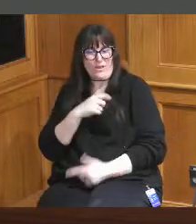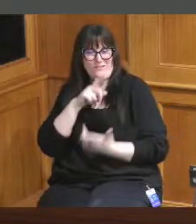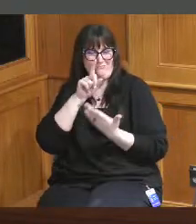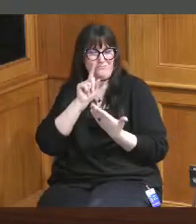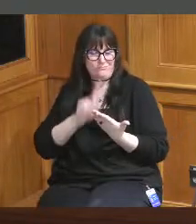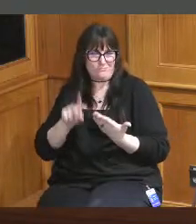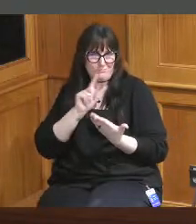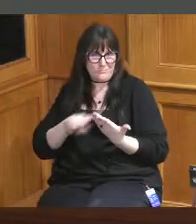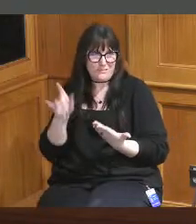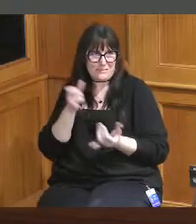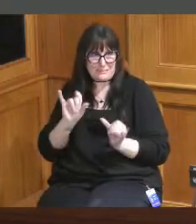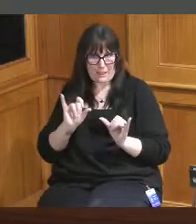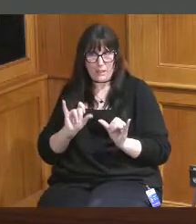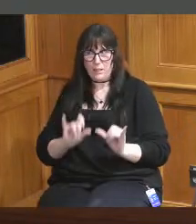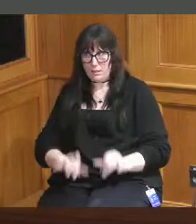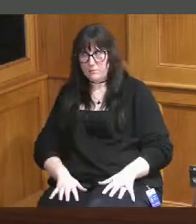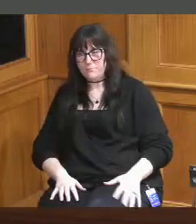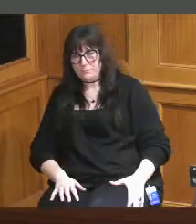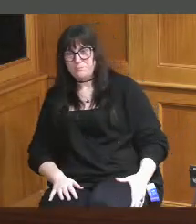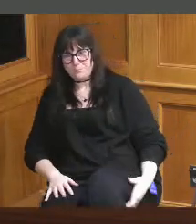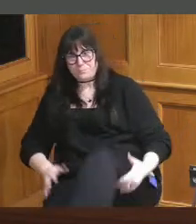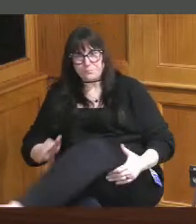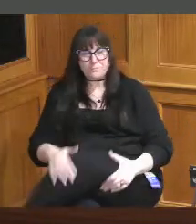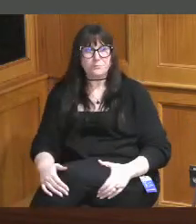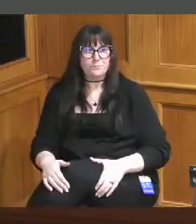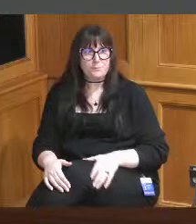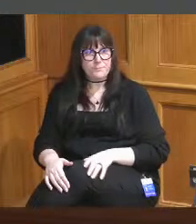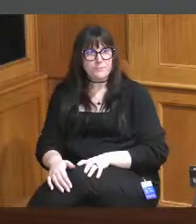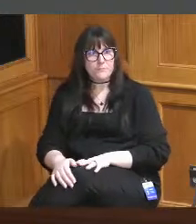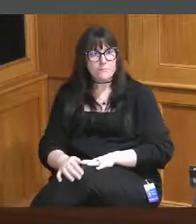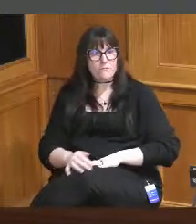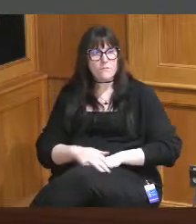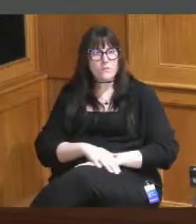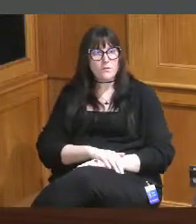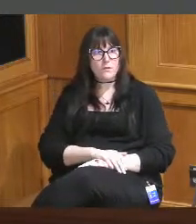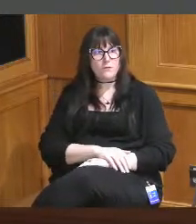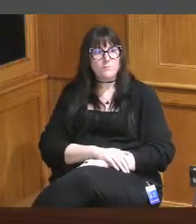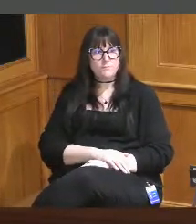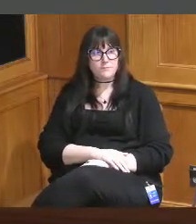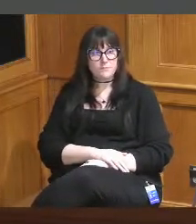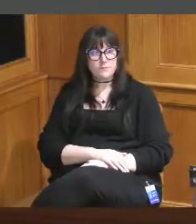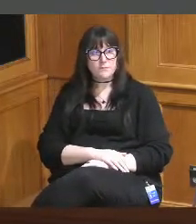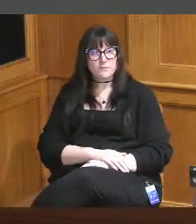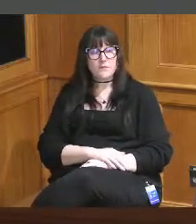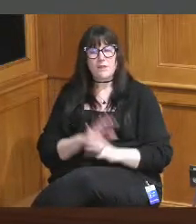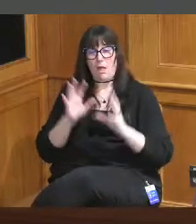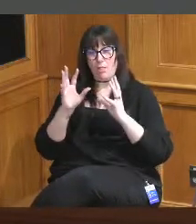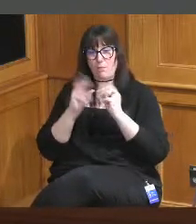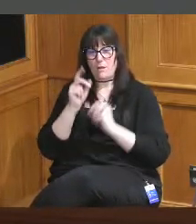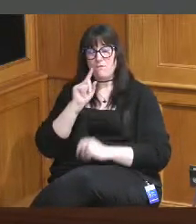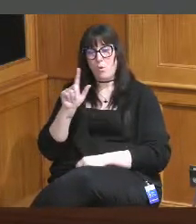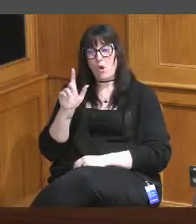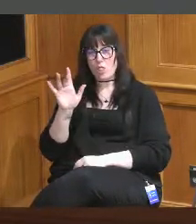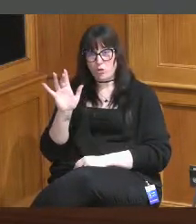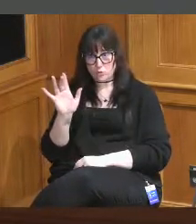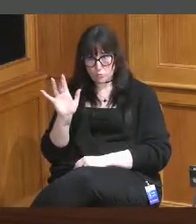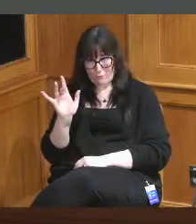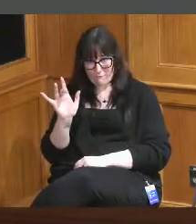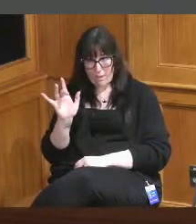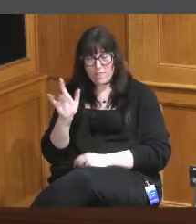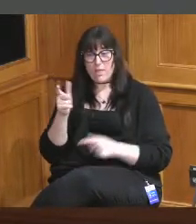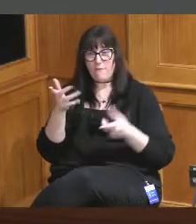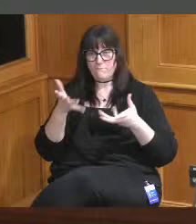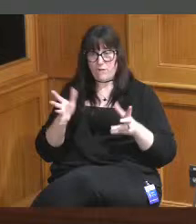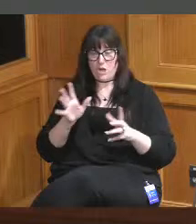response, at least to get that information out there. So as it relates to the meeting on the 25th, at this point in time, I've talked with the prosecutor's